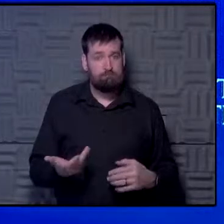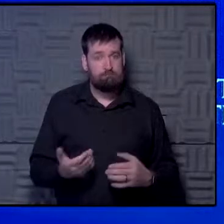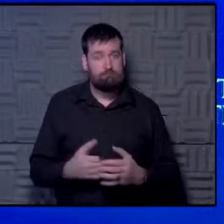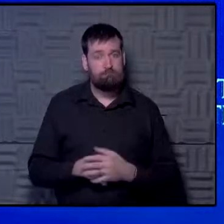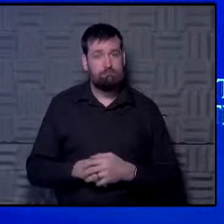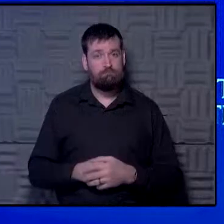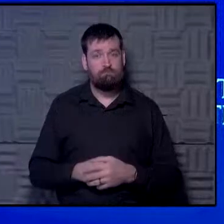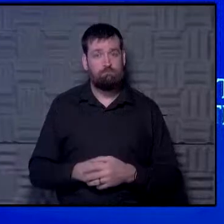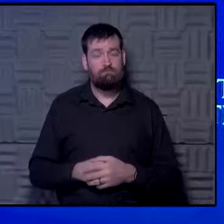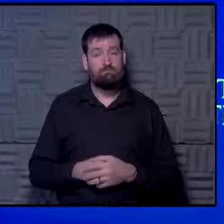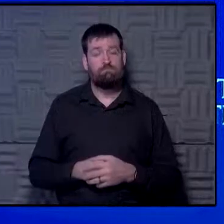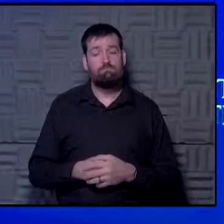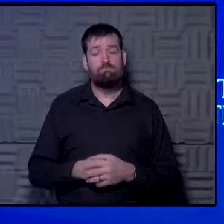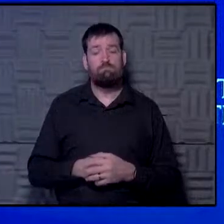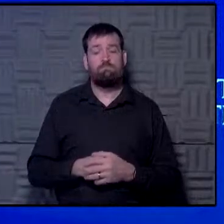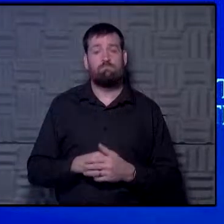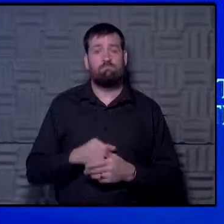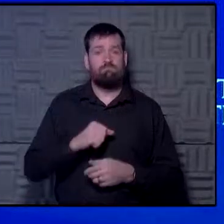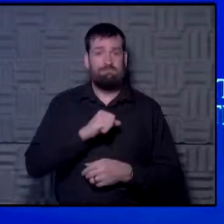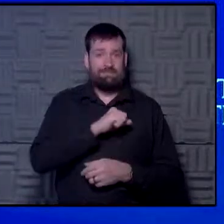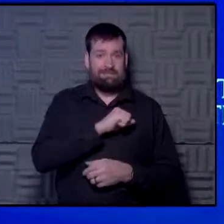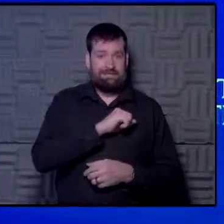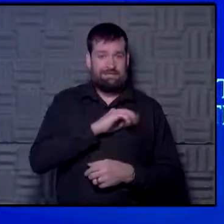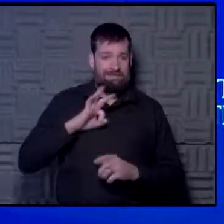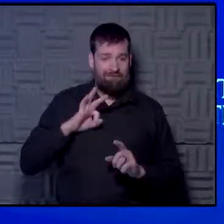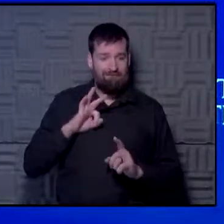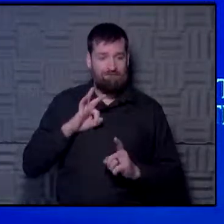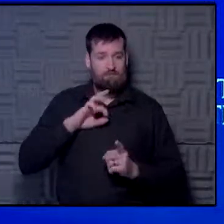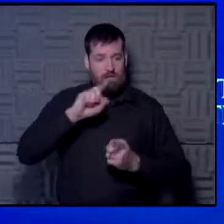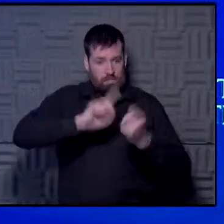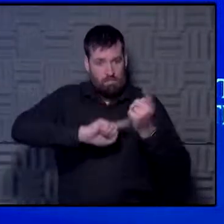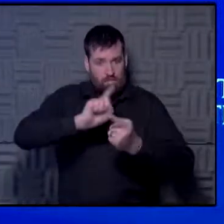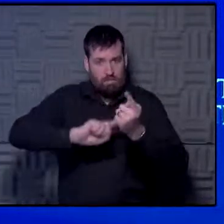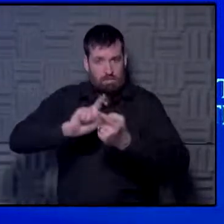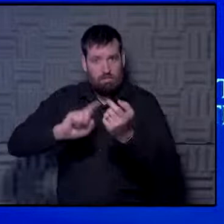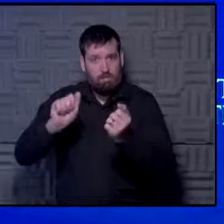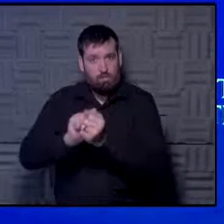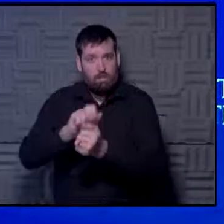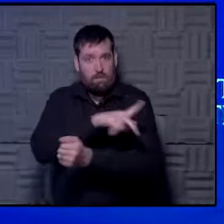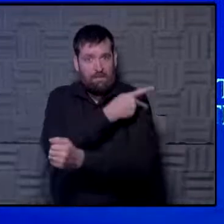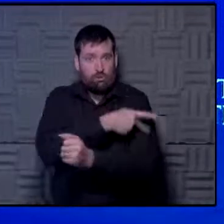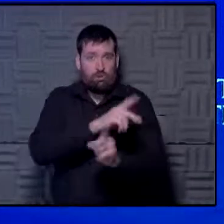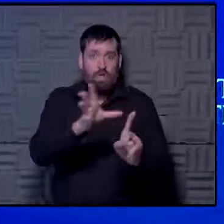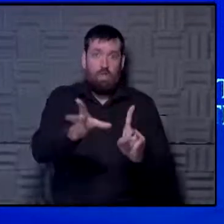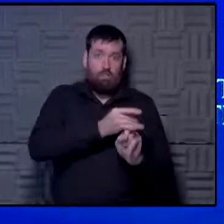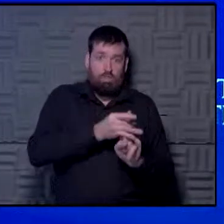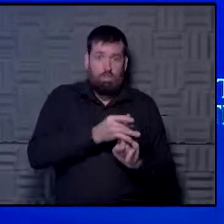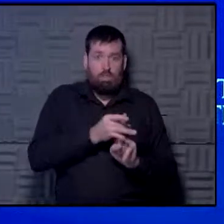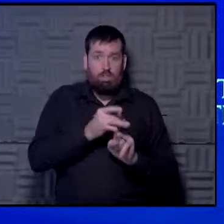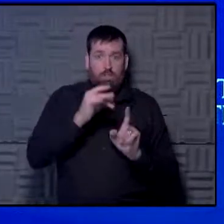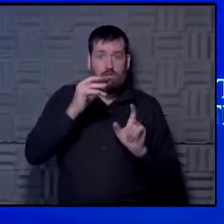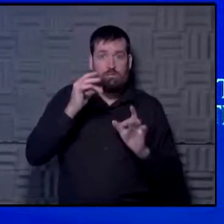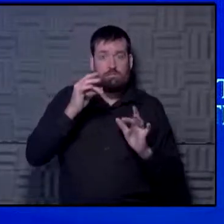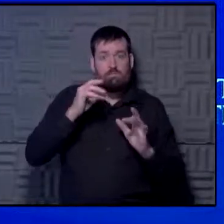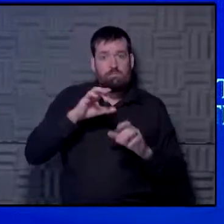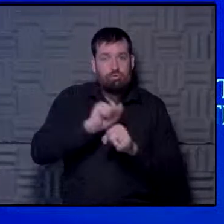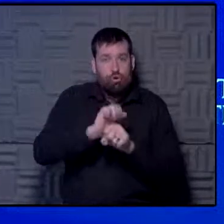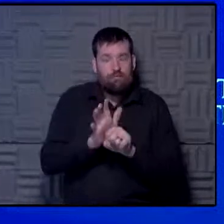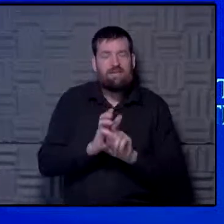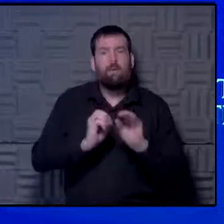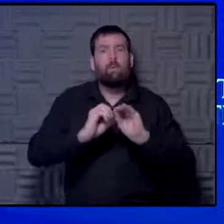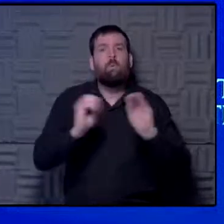We don't have cases of our staff getting sick by being in contact with COVID-19 patients. Why is